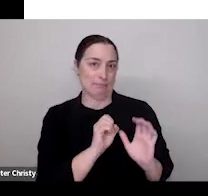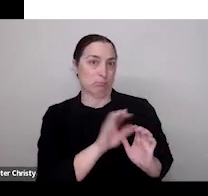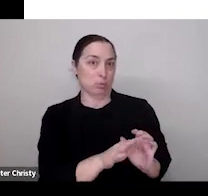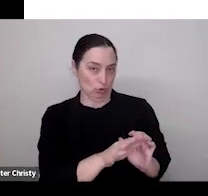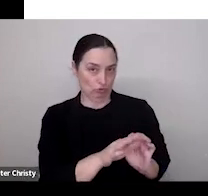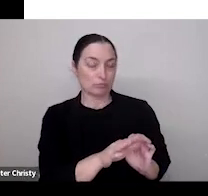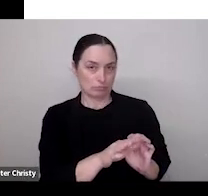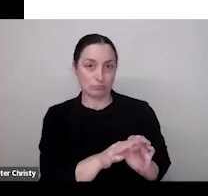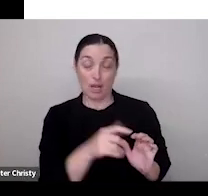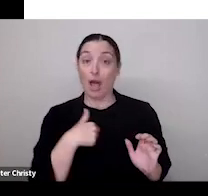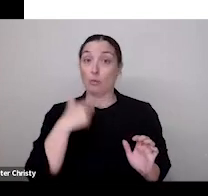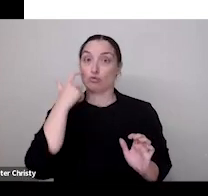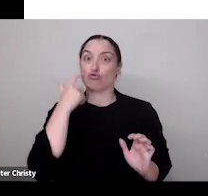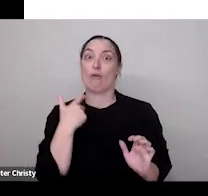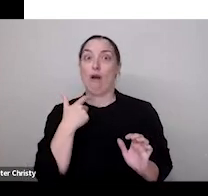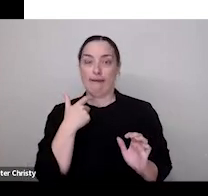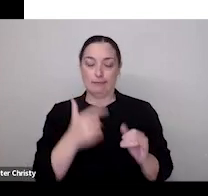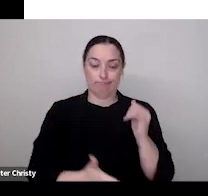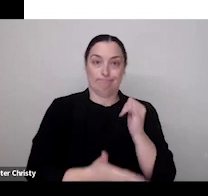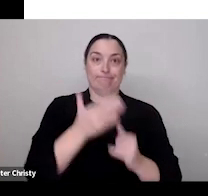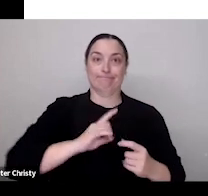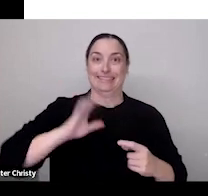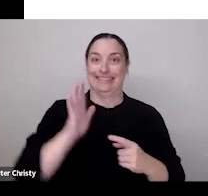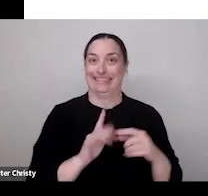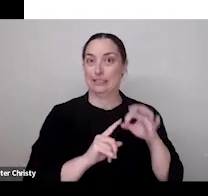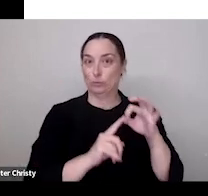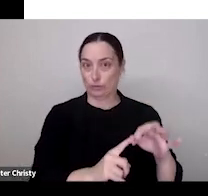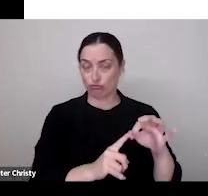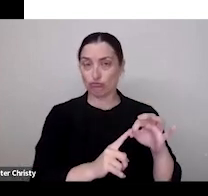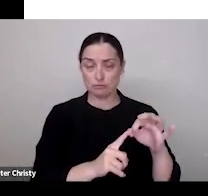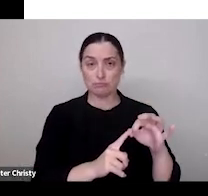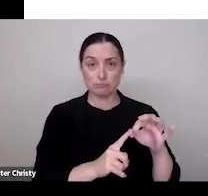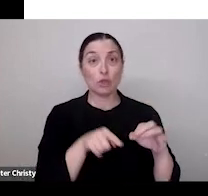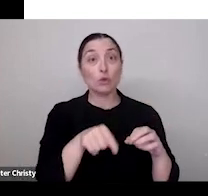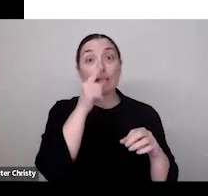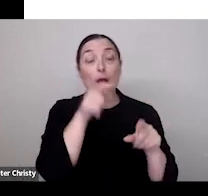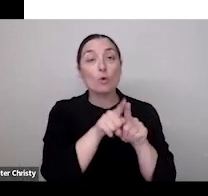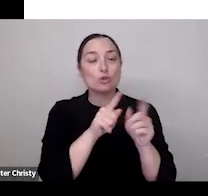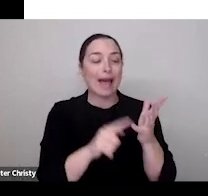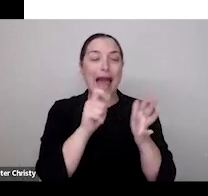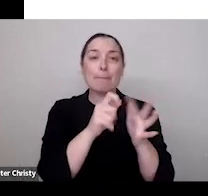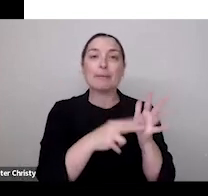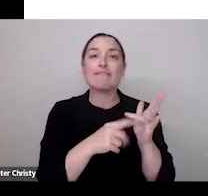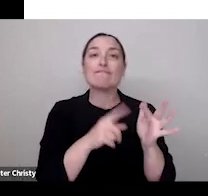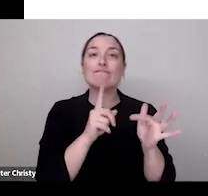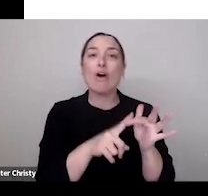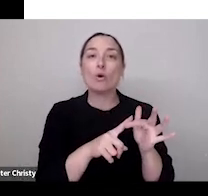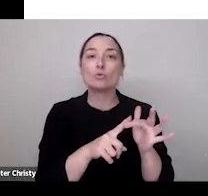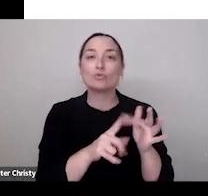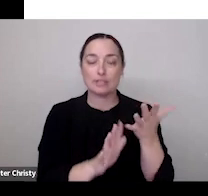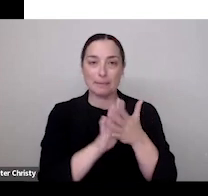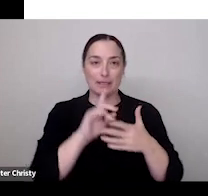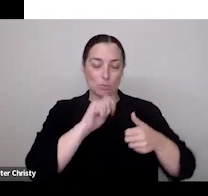key questions at the end of the seminar. You're all able to upvote questions so that I know which ones are the most